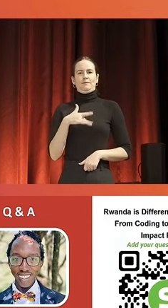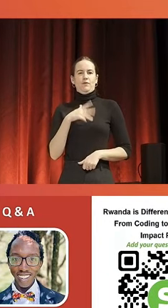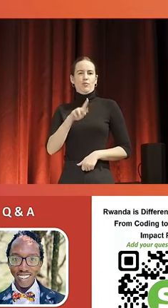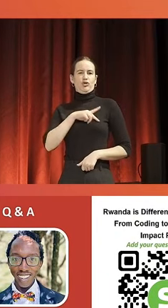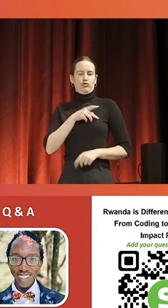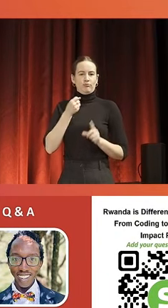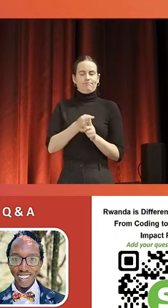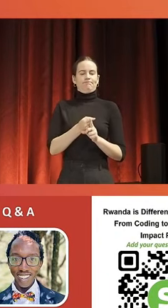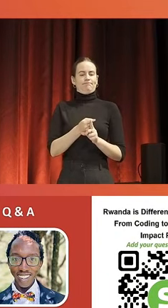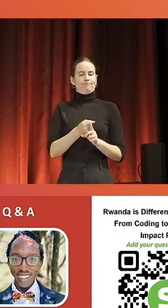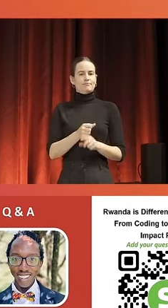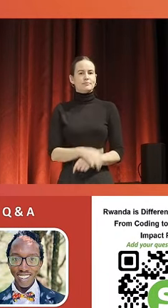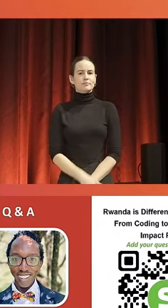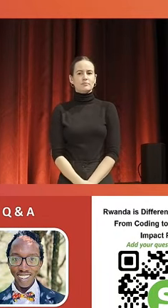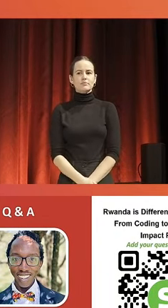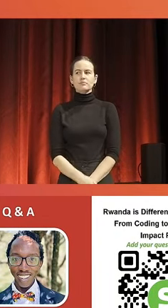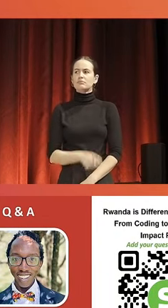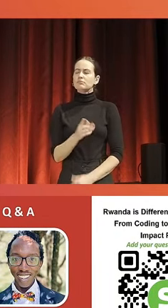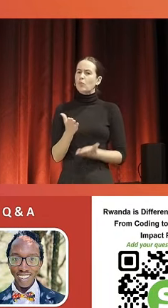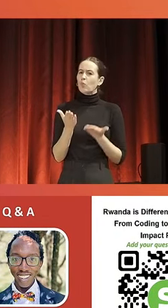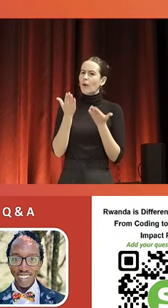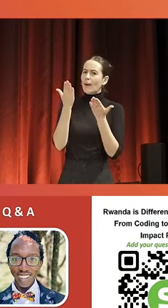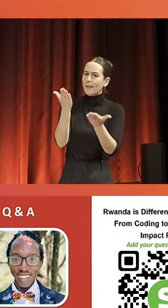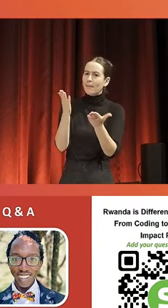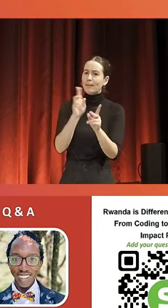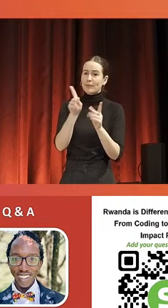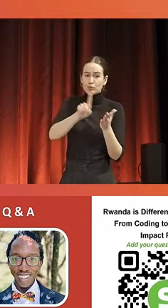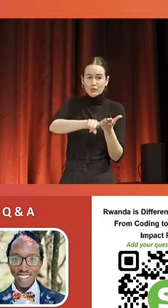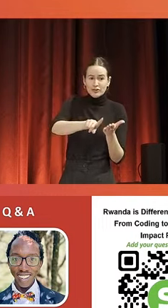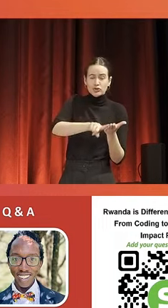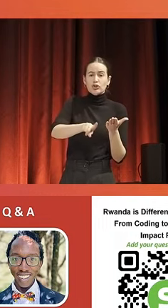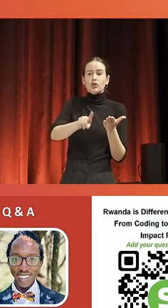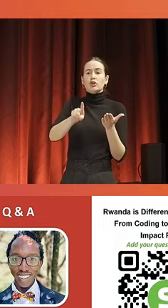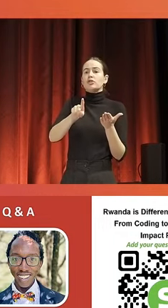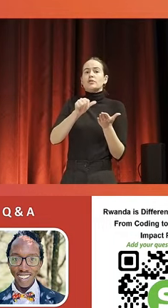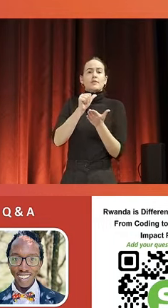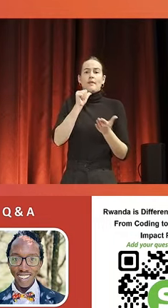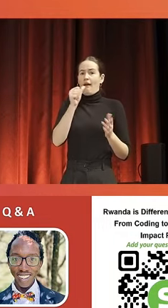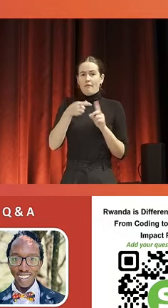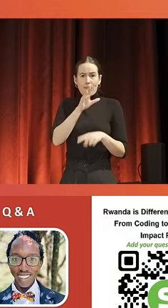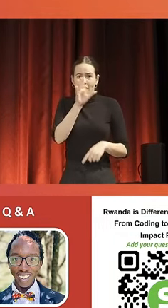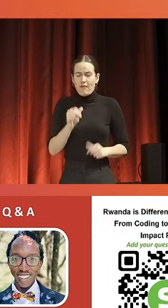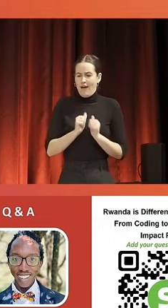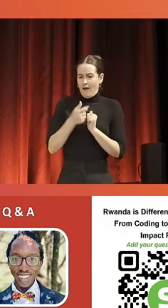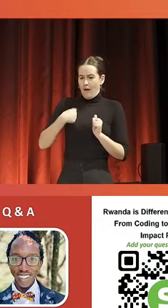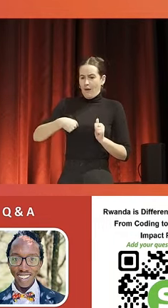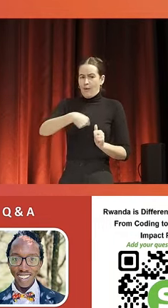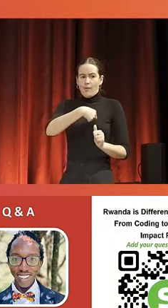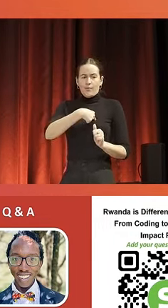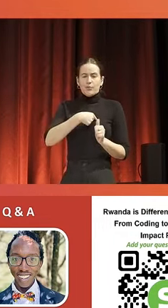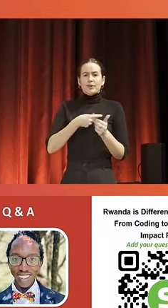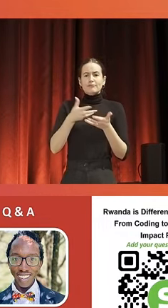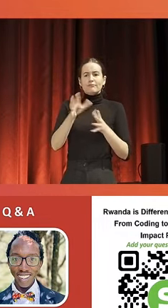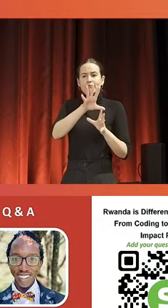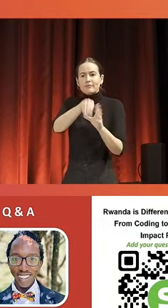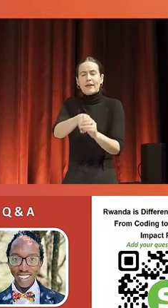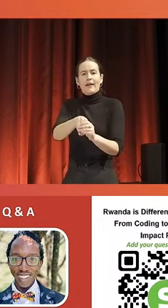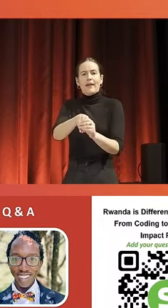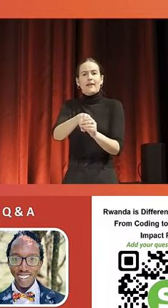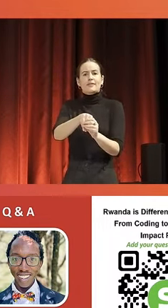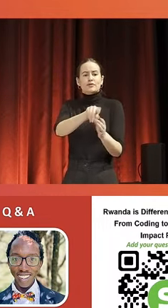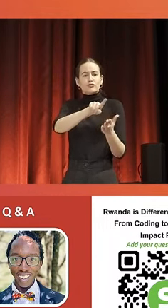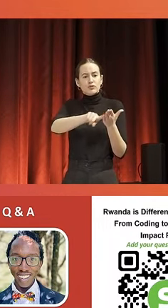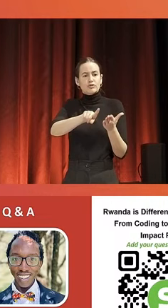that's essentially, what would you recommend for non-African researchers for us to engage with a user research journey in